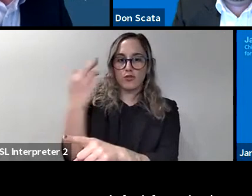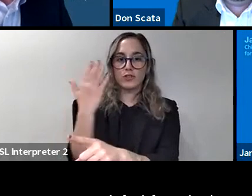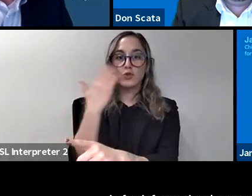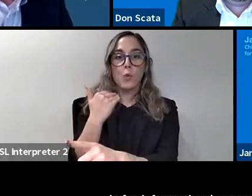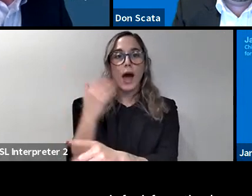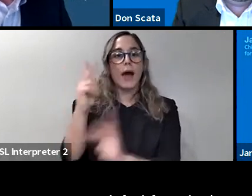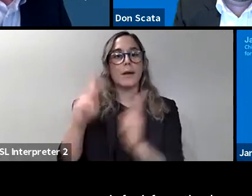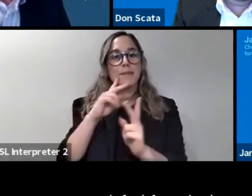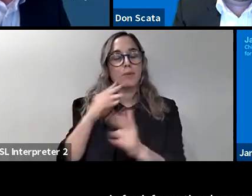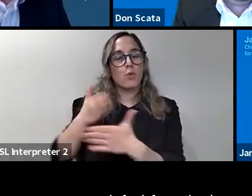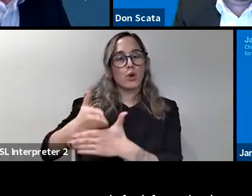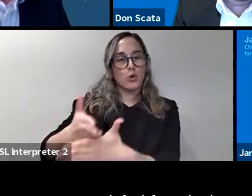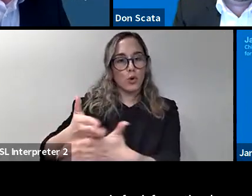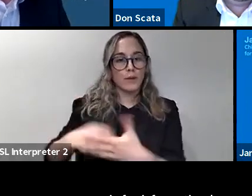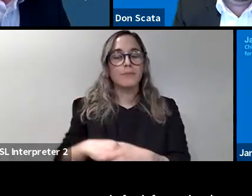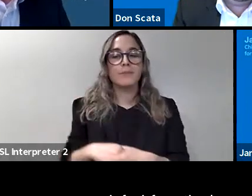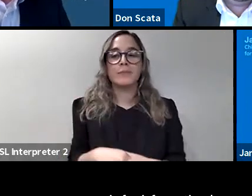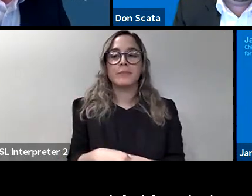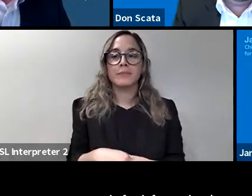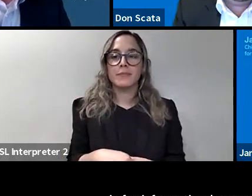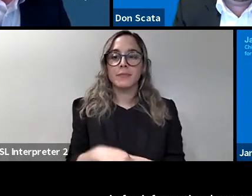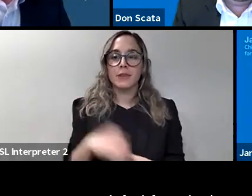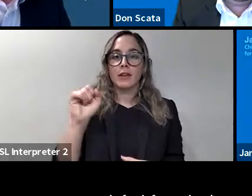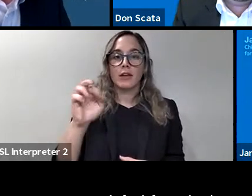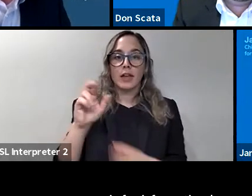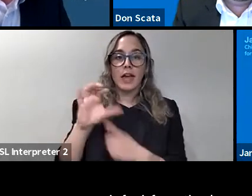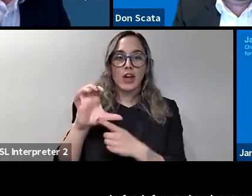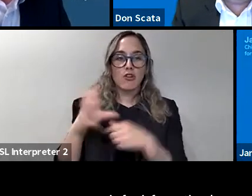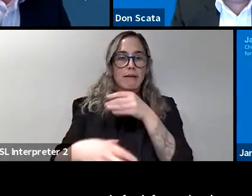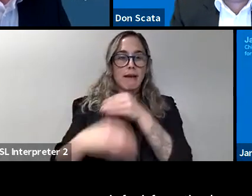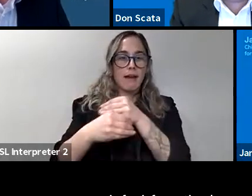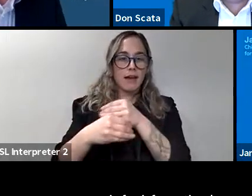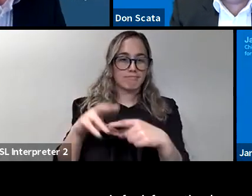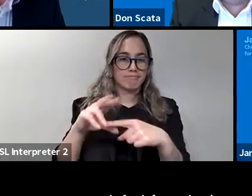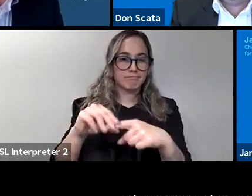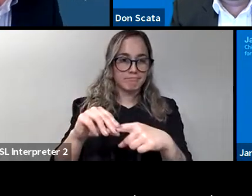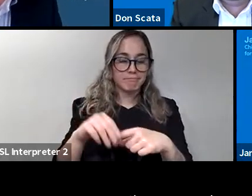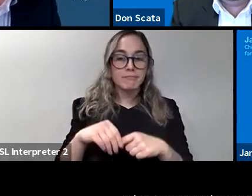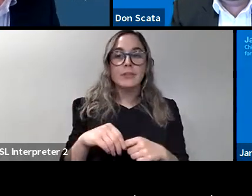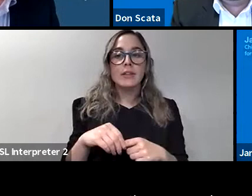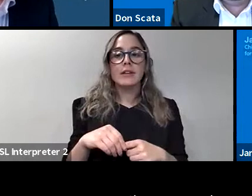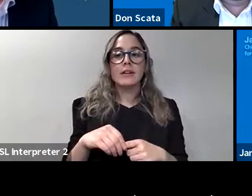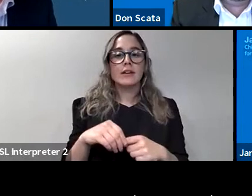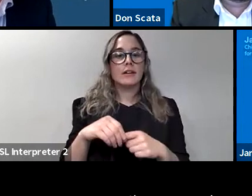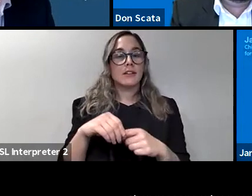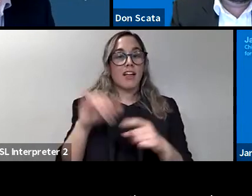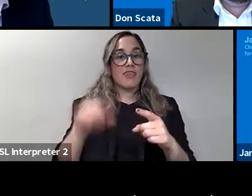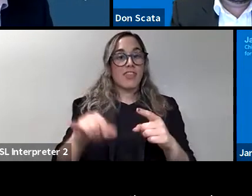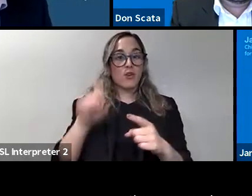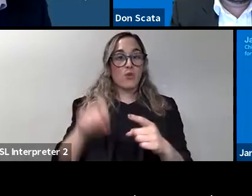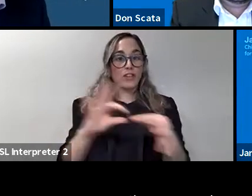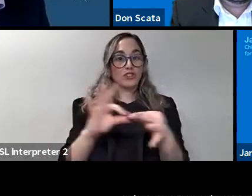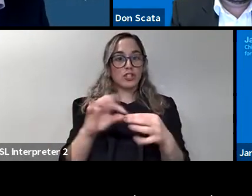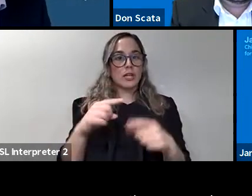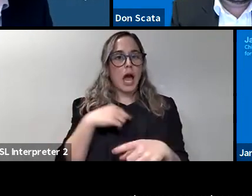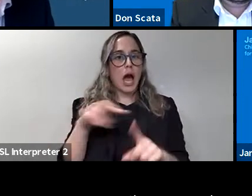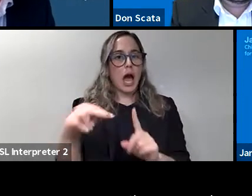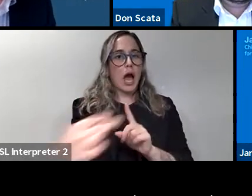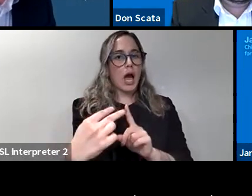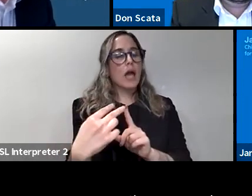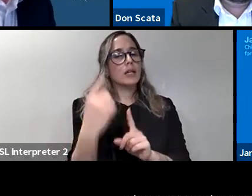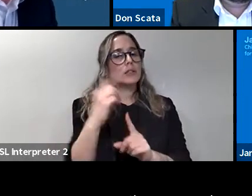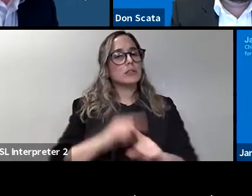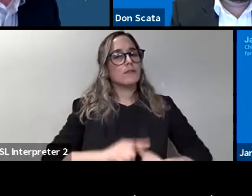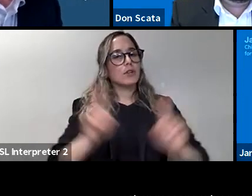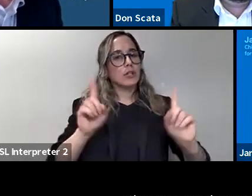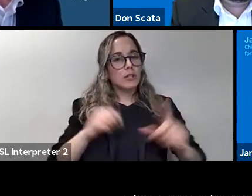annoyed. And if I could jump in there, I had a different take on that question. It may or may not be on target,